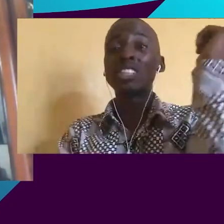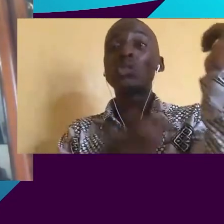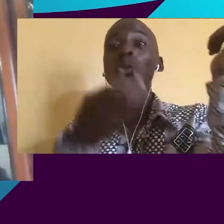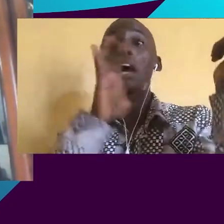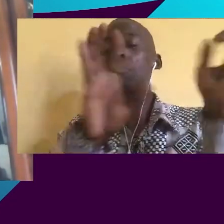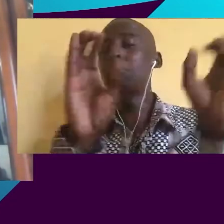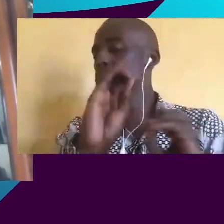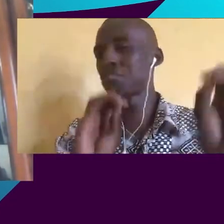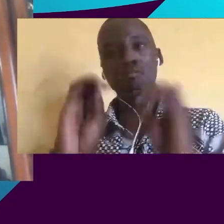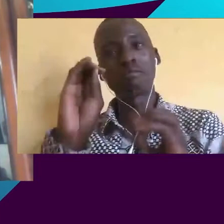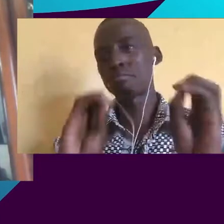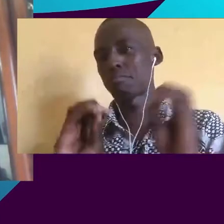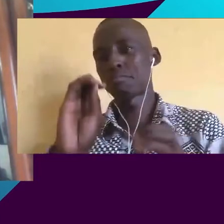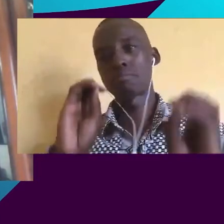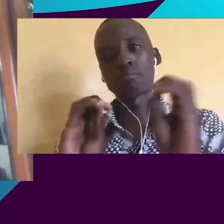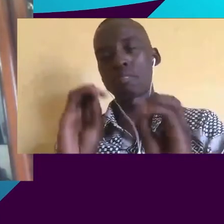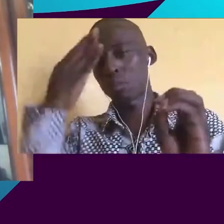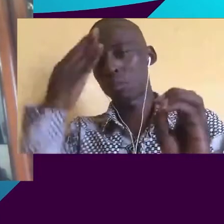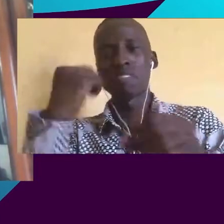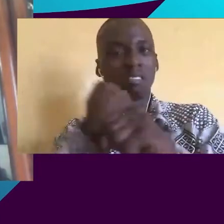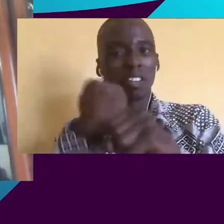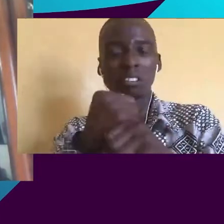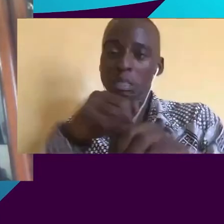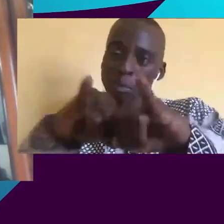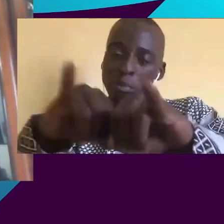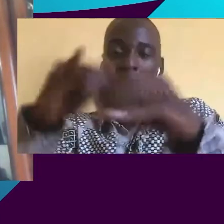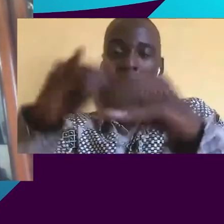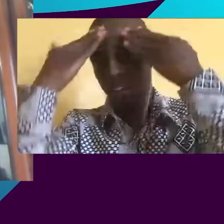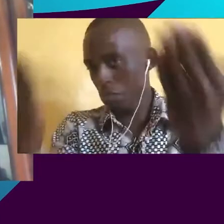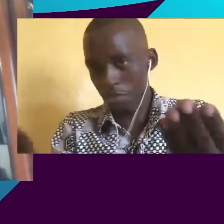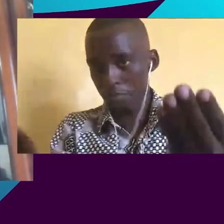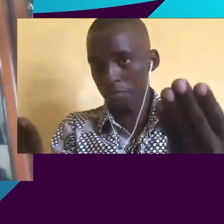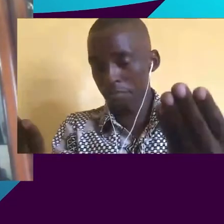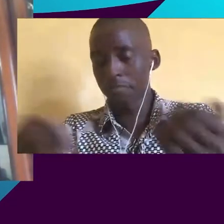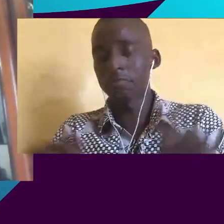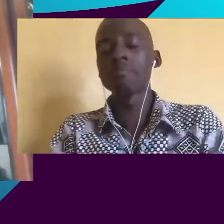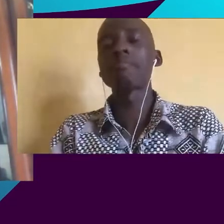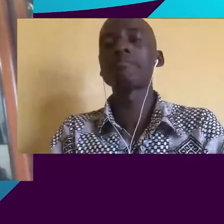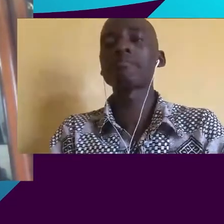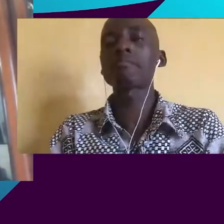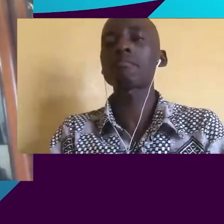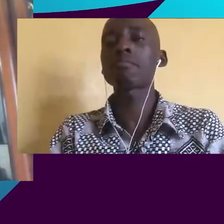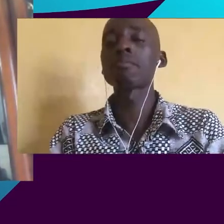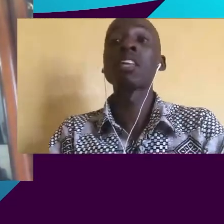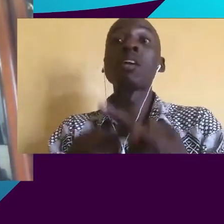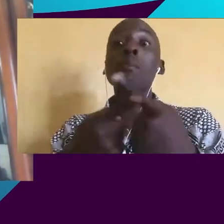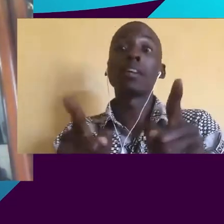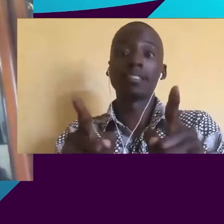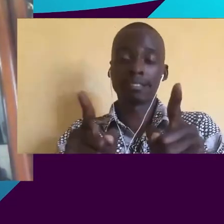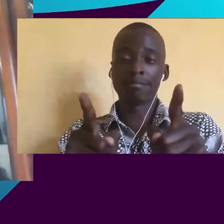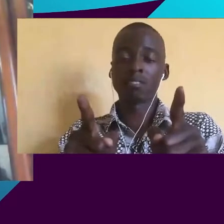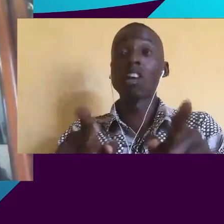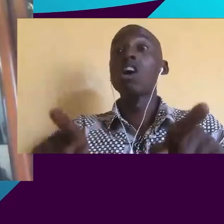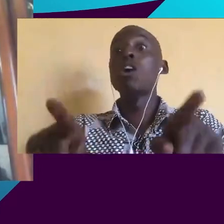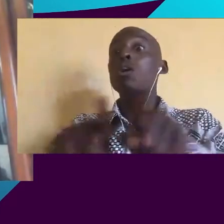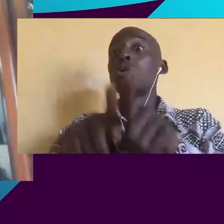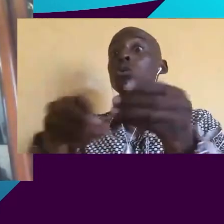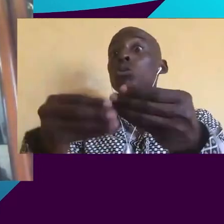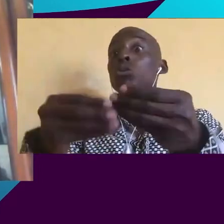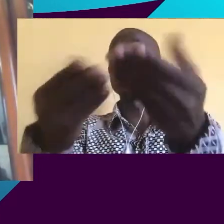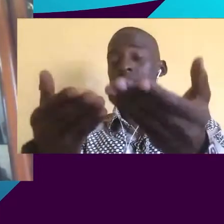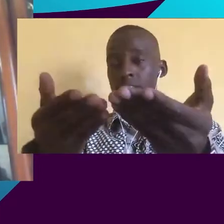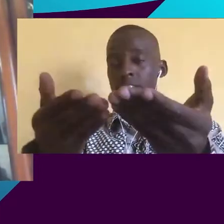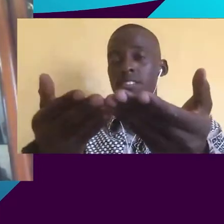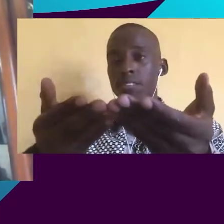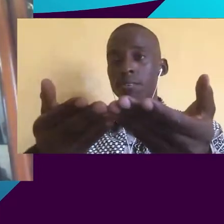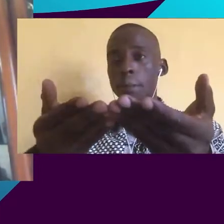really functional, but maybe at some point you'll be able to let me know. But otherwise, also giving to credit to most